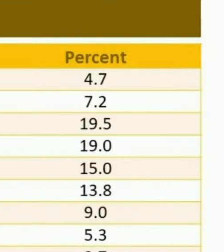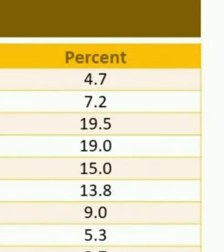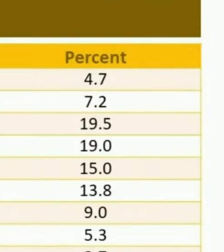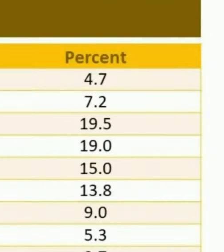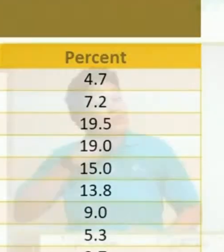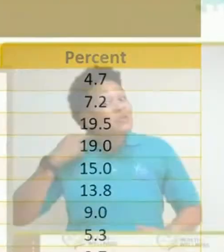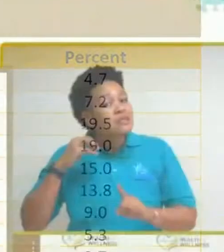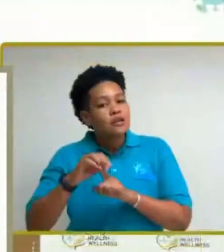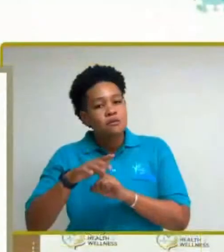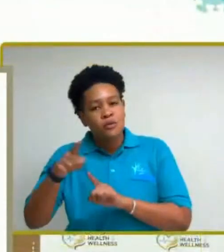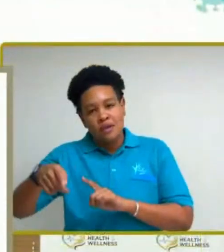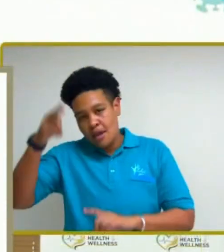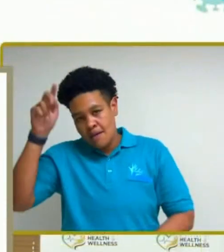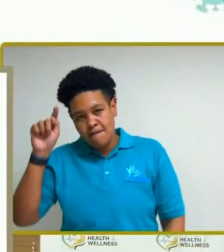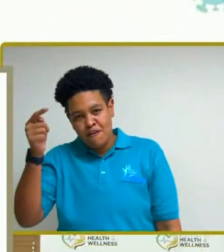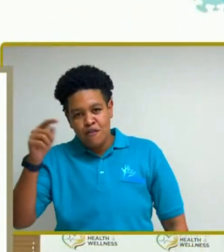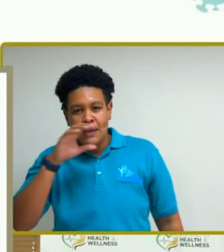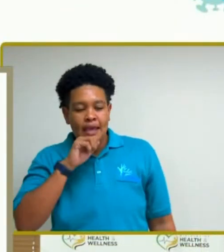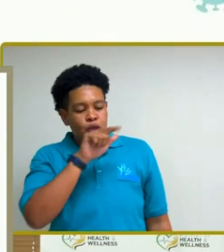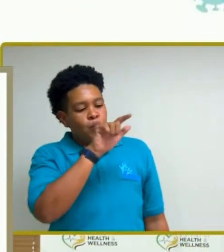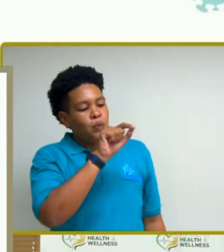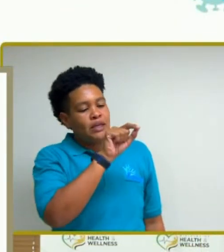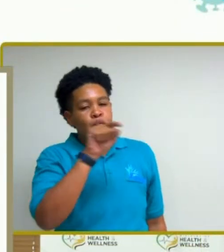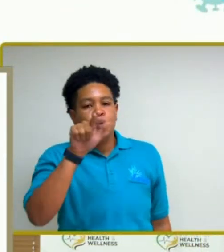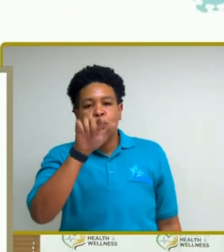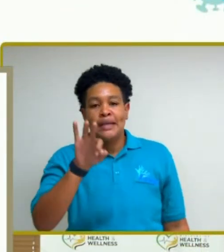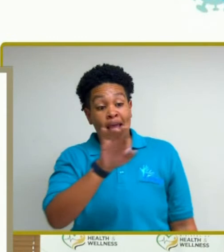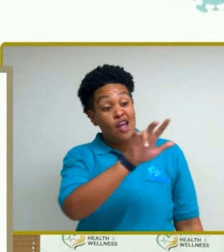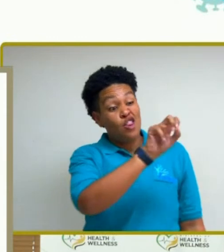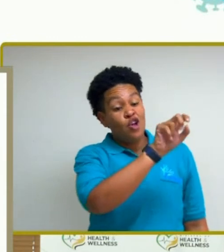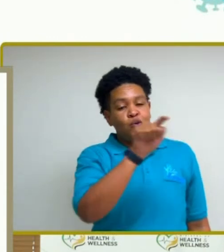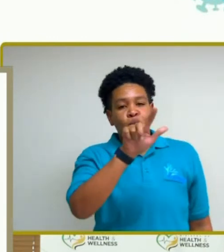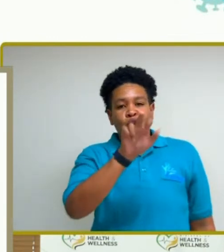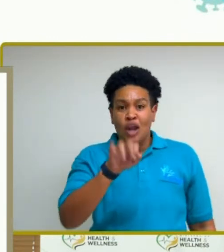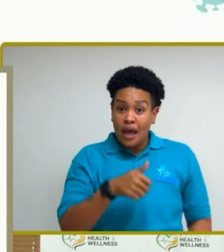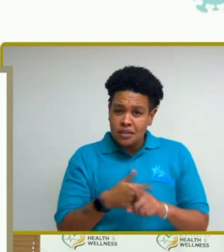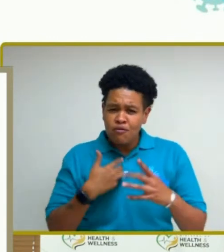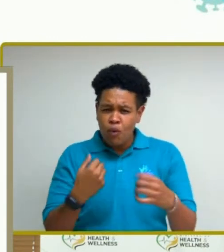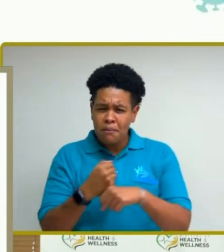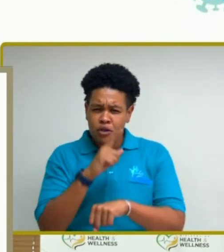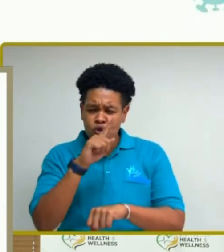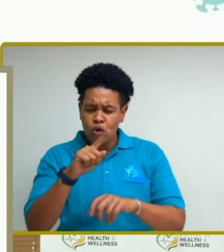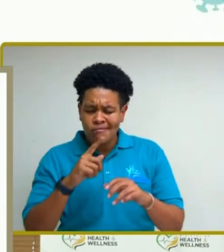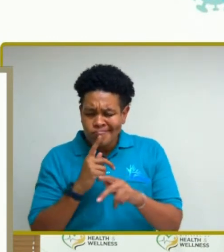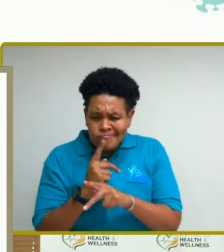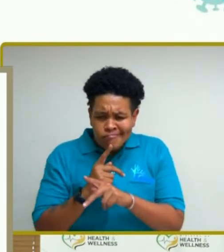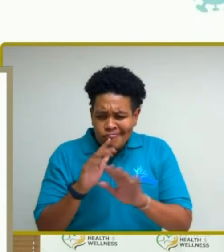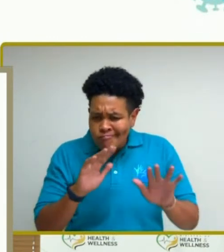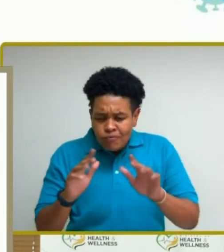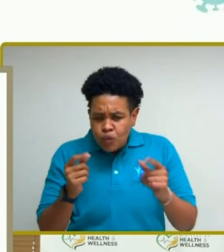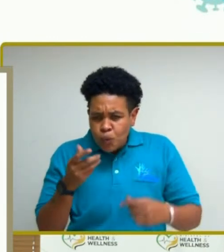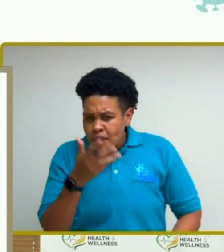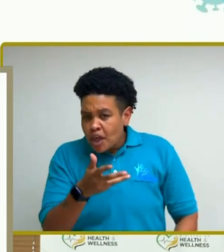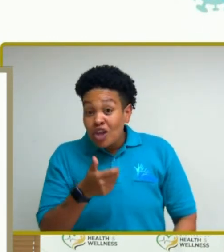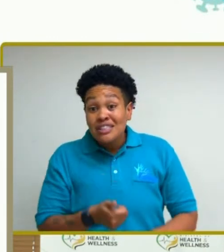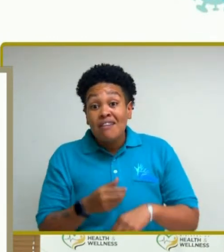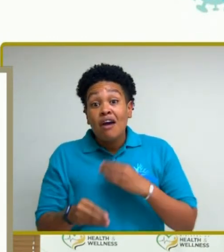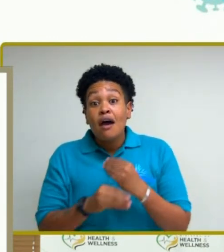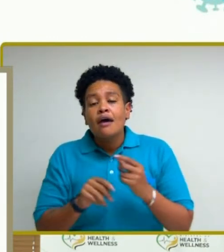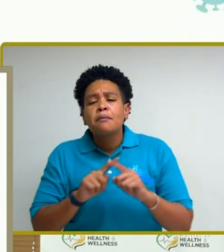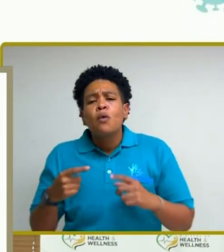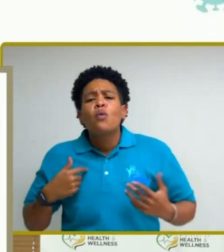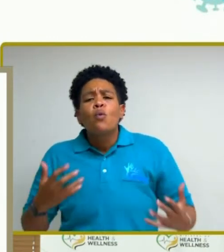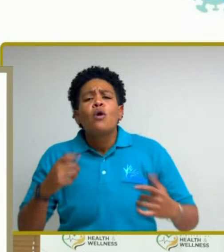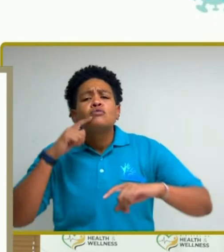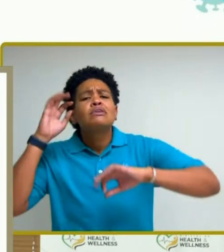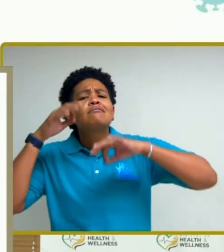And these persons, we really would want to ensure that the precautions are being kept there. But we also want to